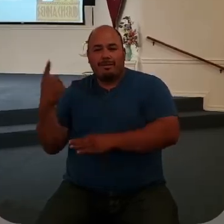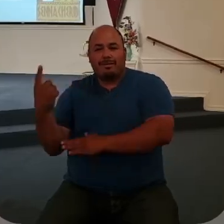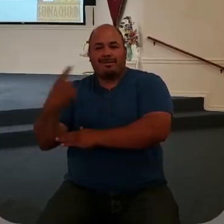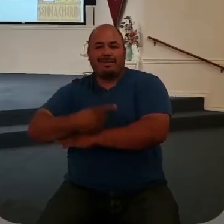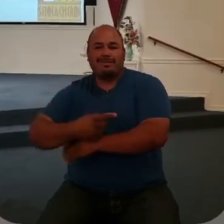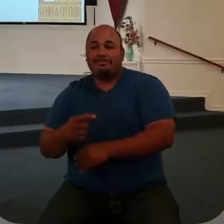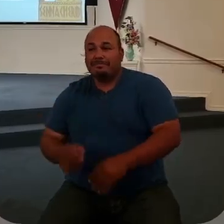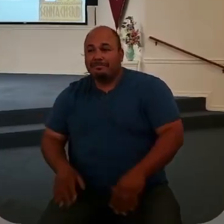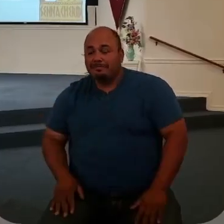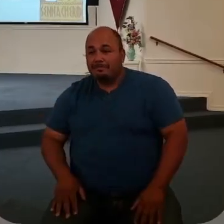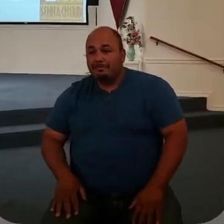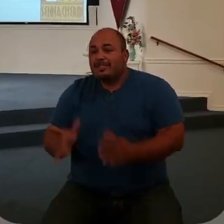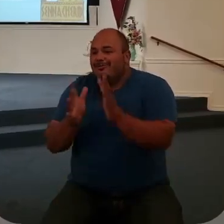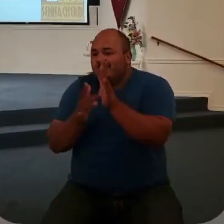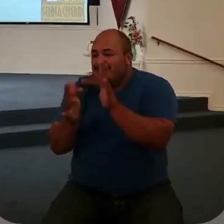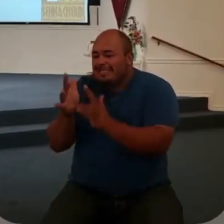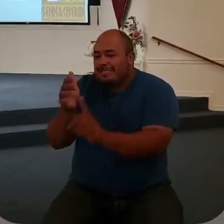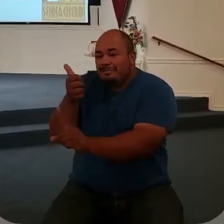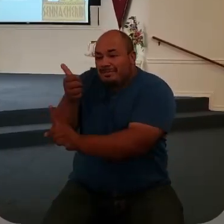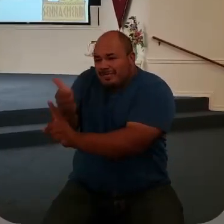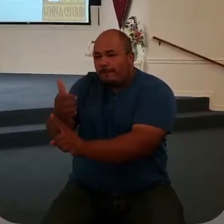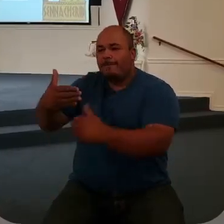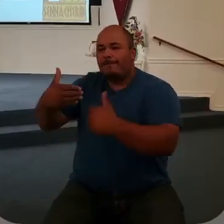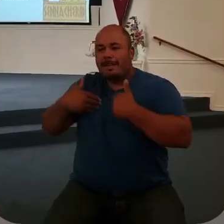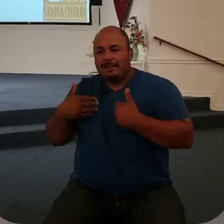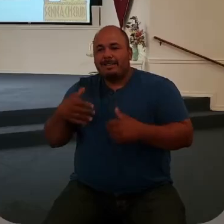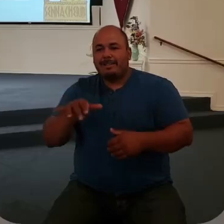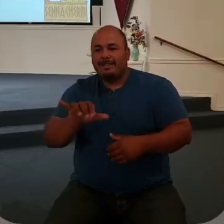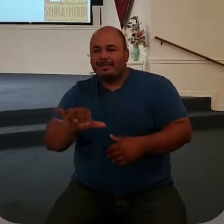Jesus himself, have times like that.